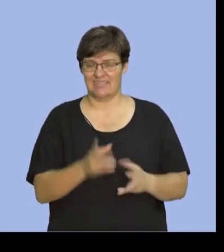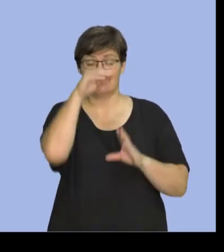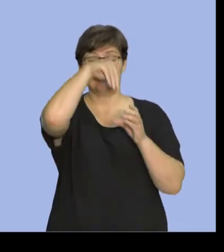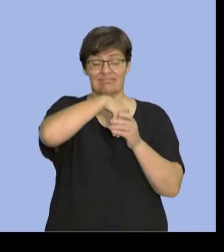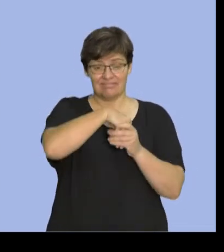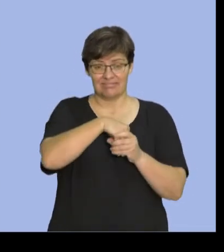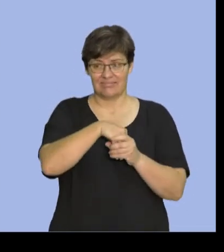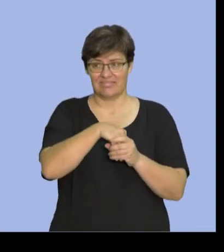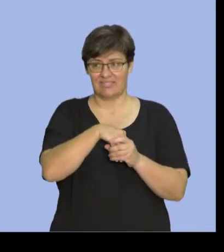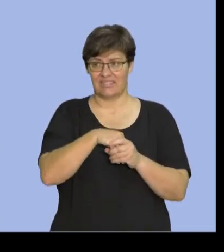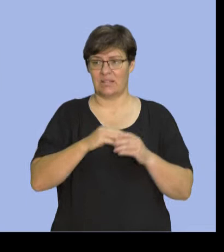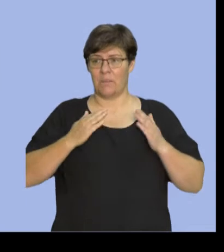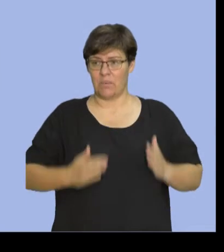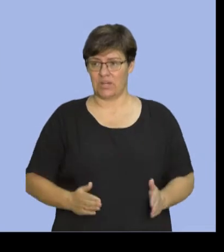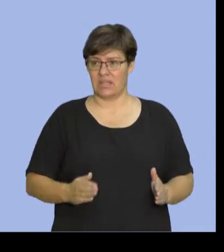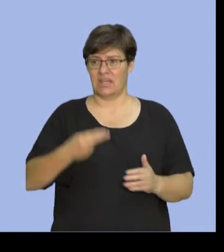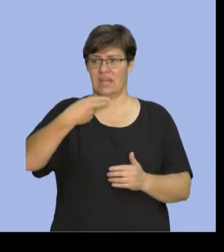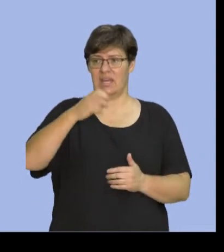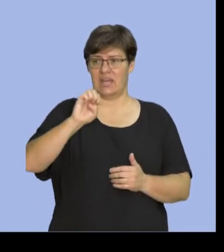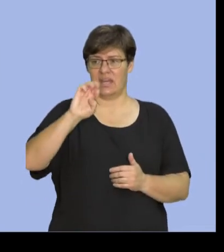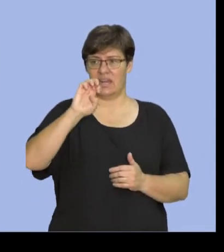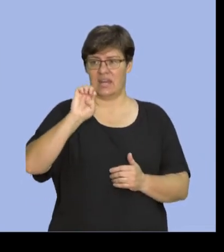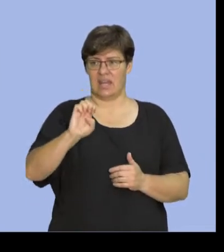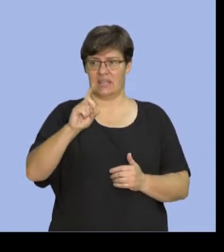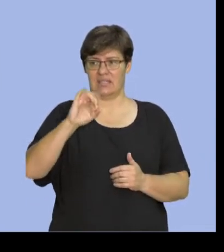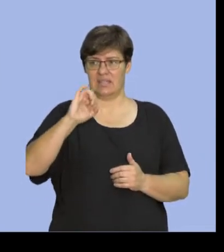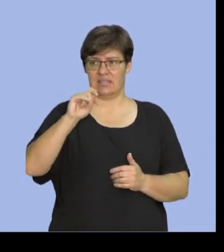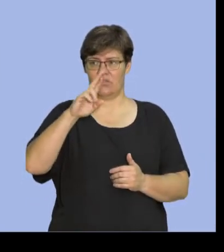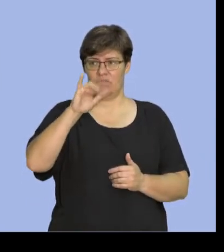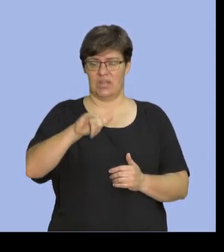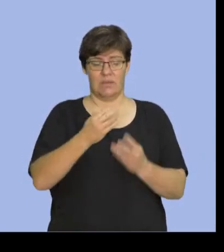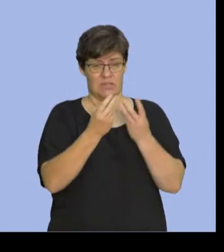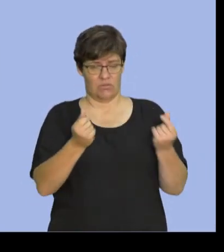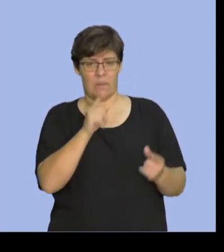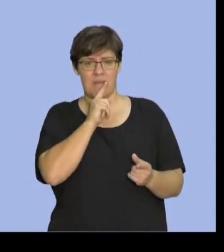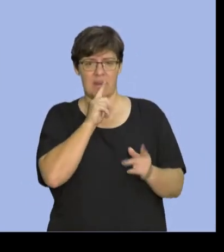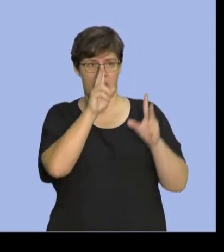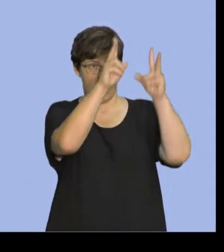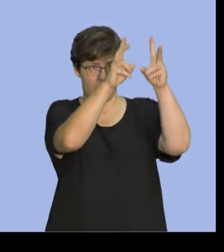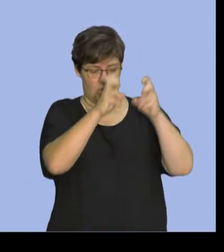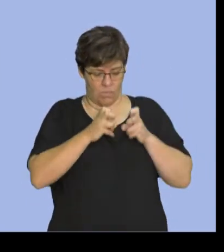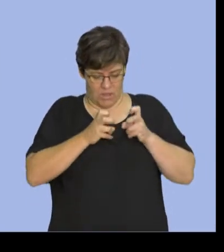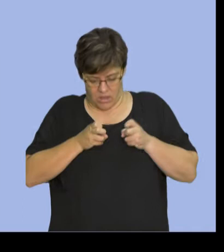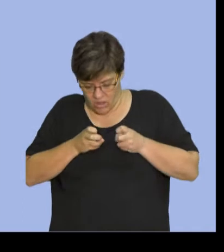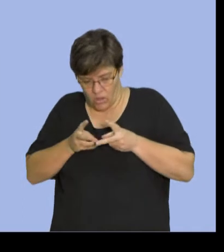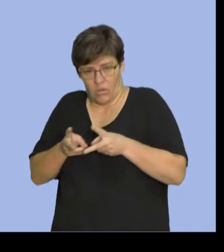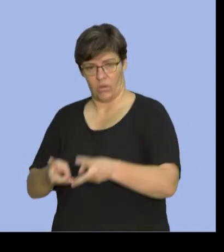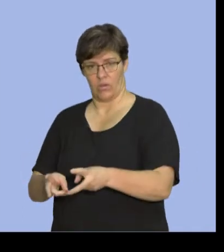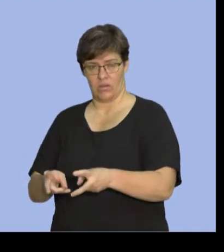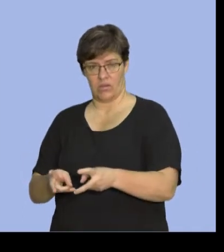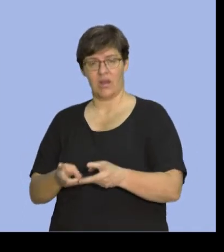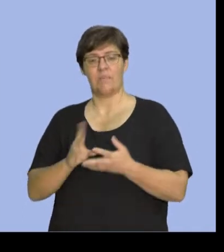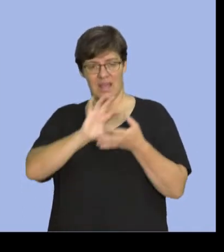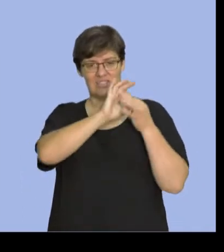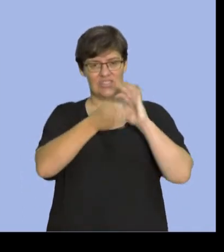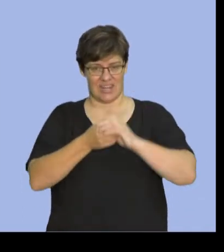body's hereditary information or material that can make copies of themselves. So cells contain the genetic